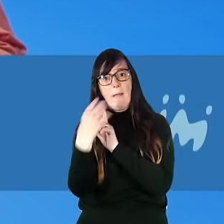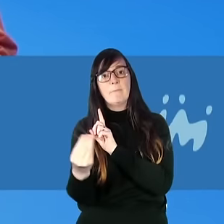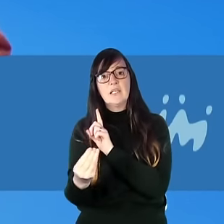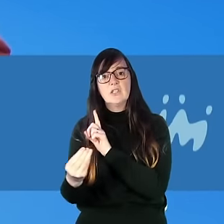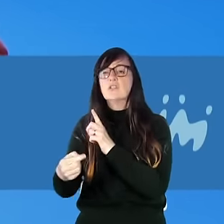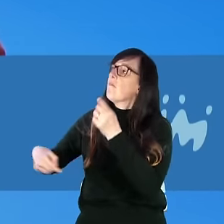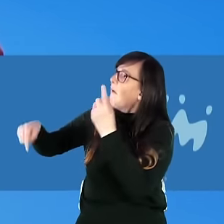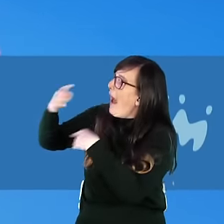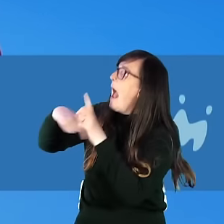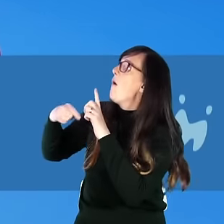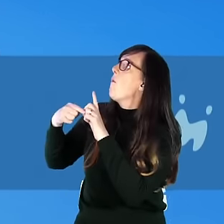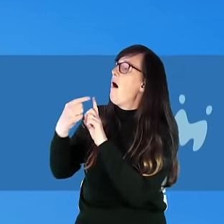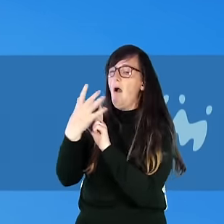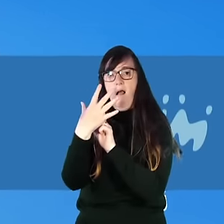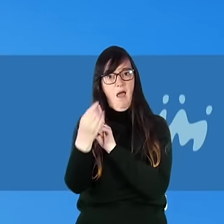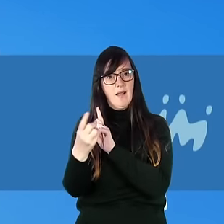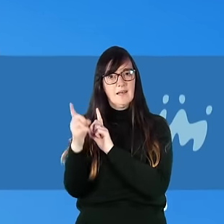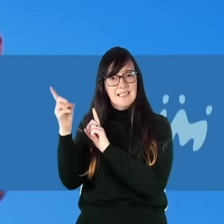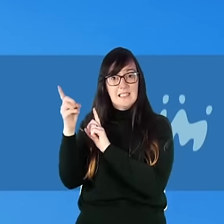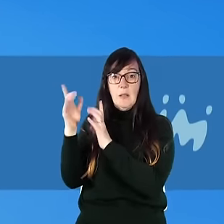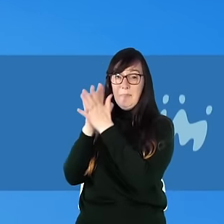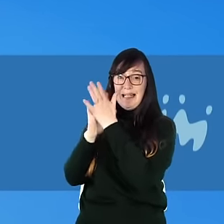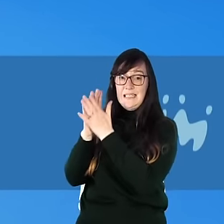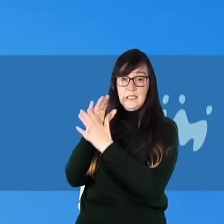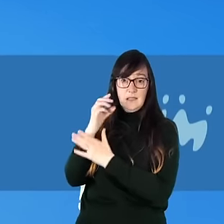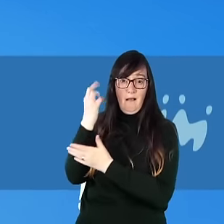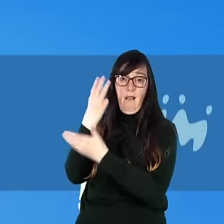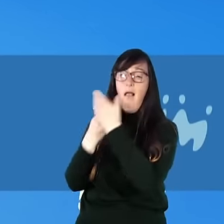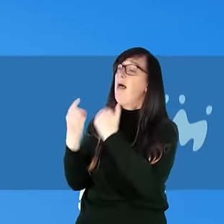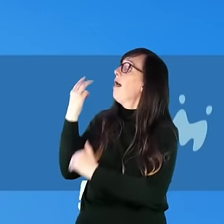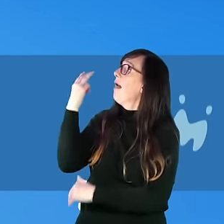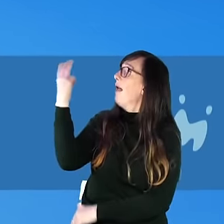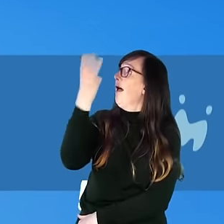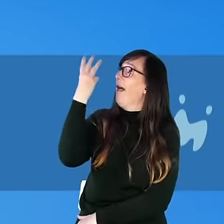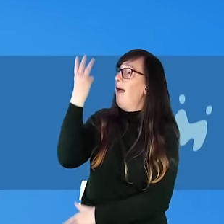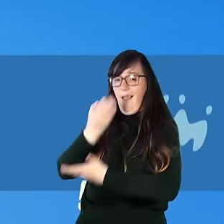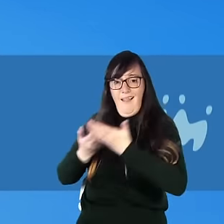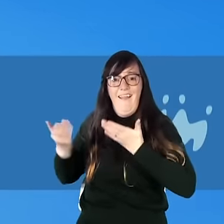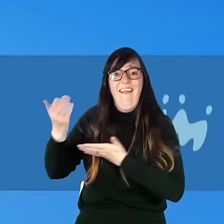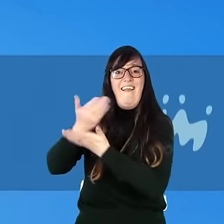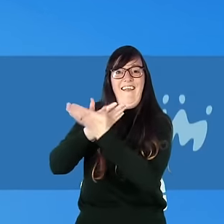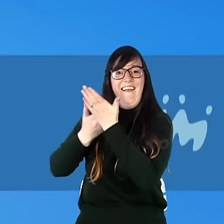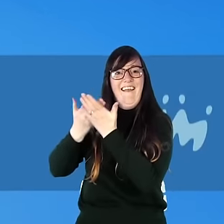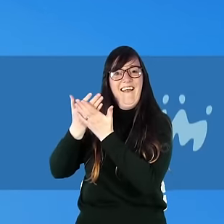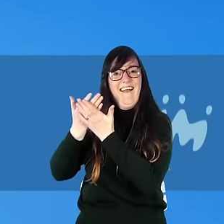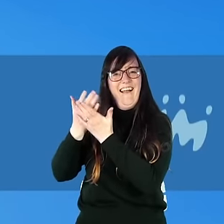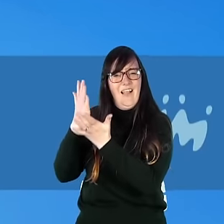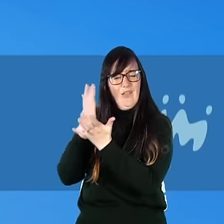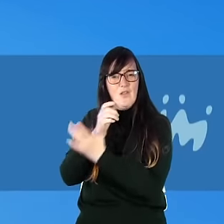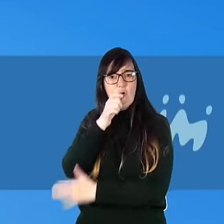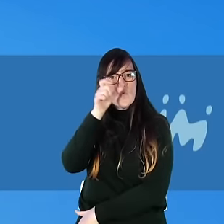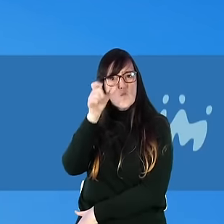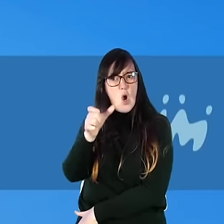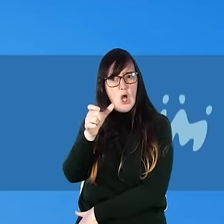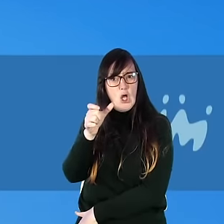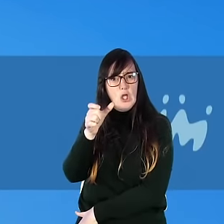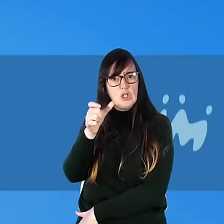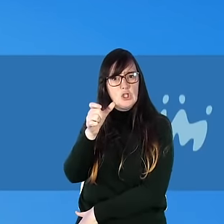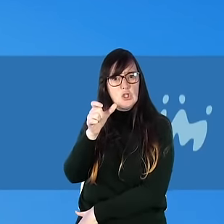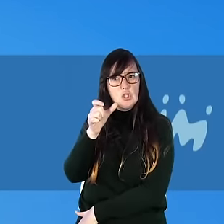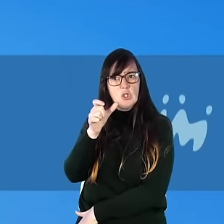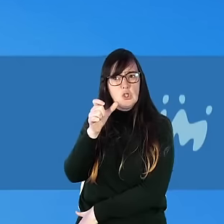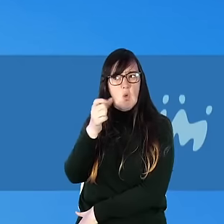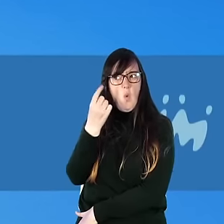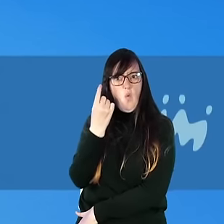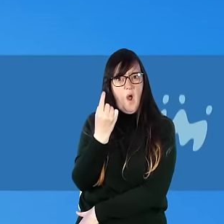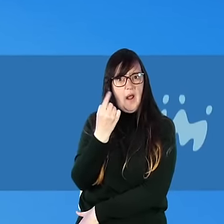heavenly council before creating men and women. The words are strangely in the plural, "let